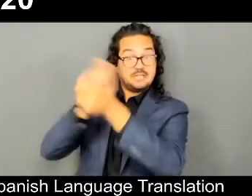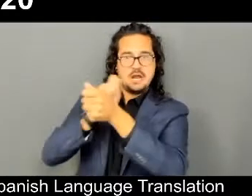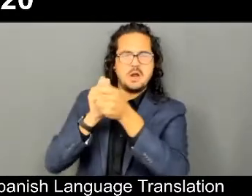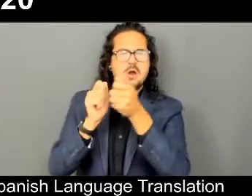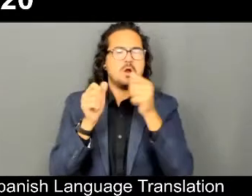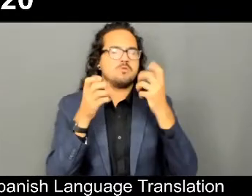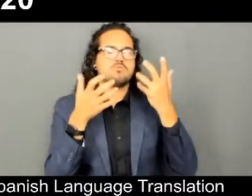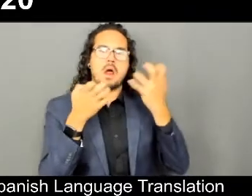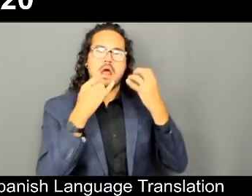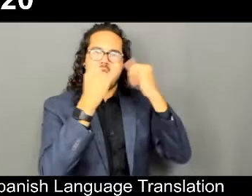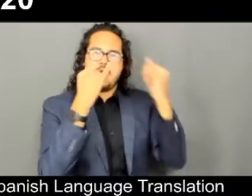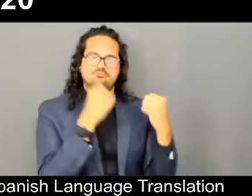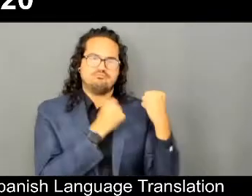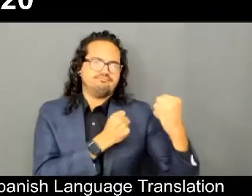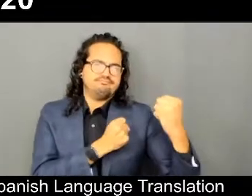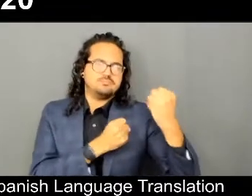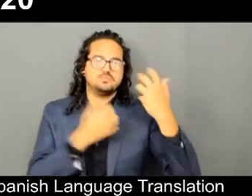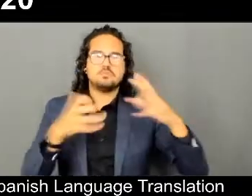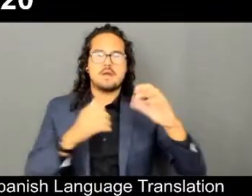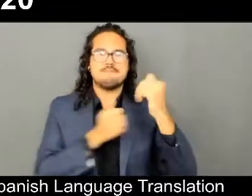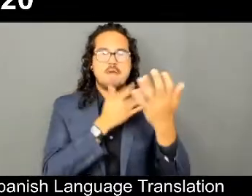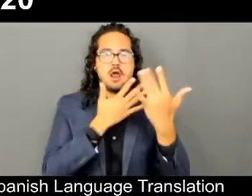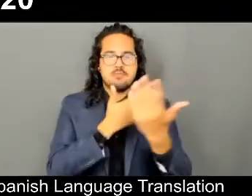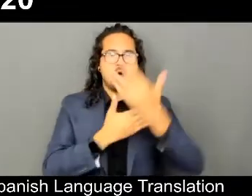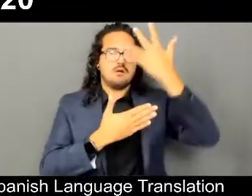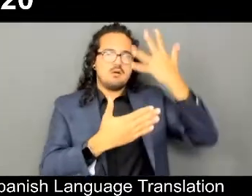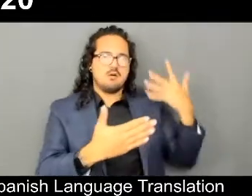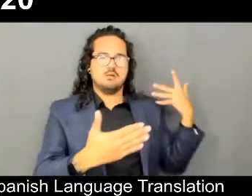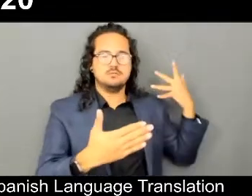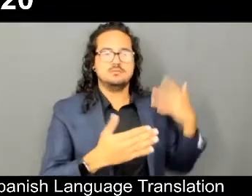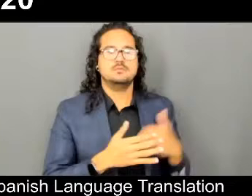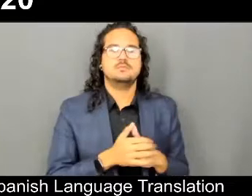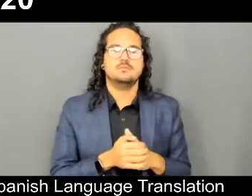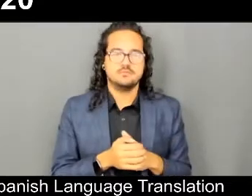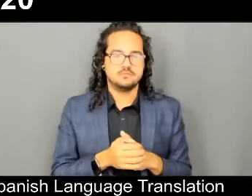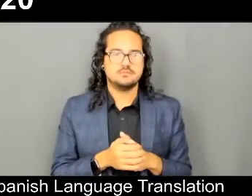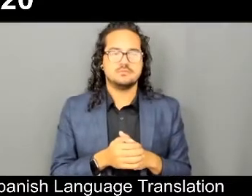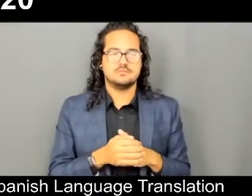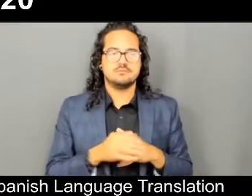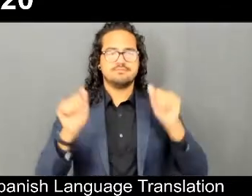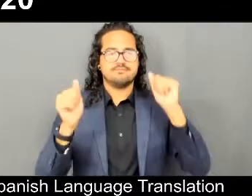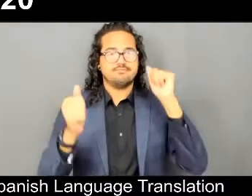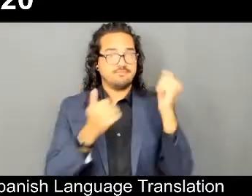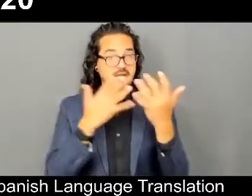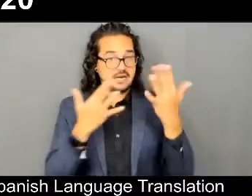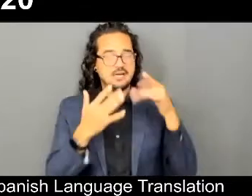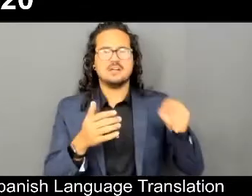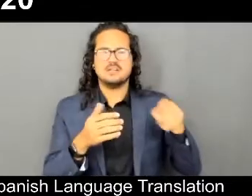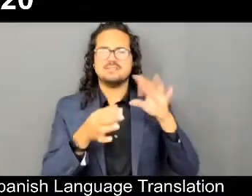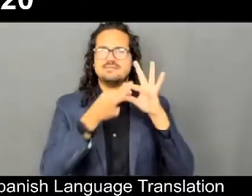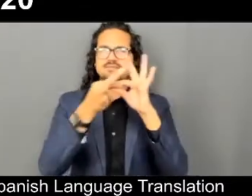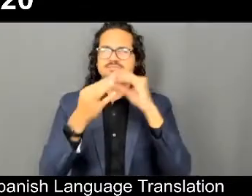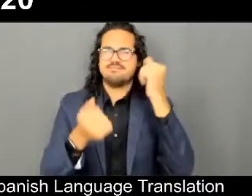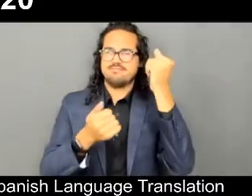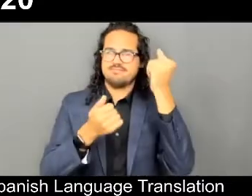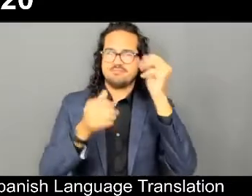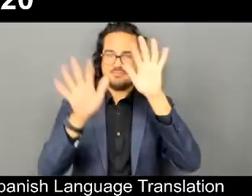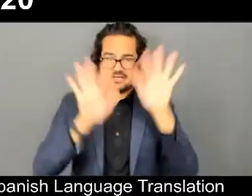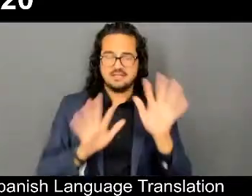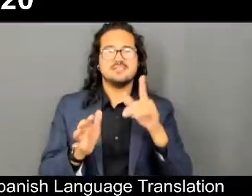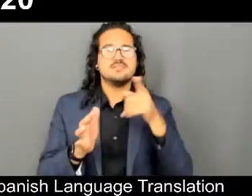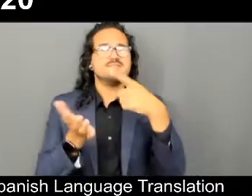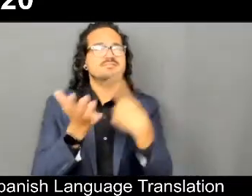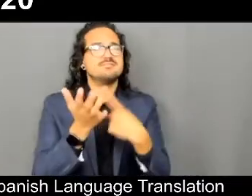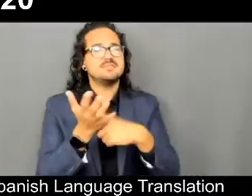really important for us. You heard about the smoke and the air quality piece. It's going to be with us for a little while here. This is in timber and heavy